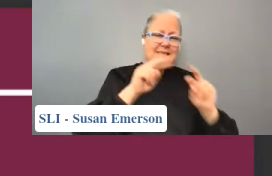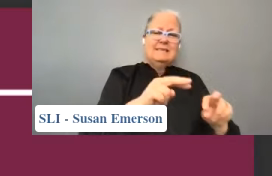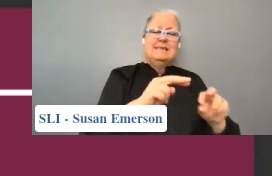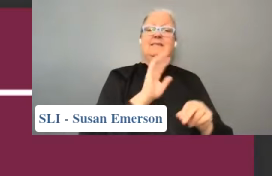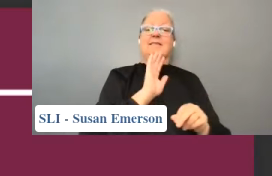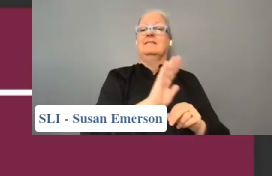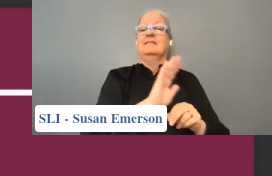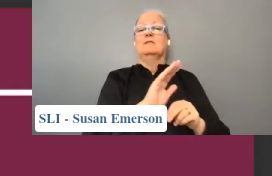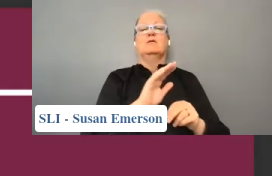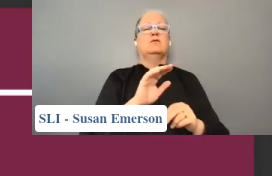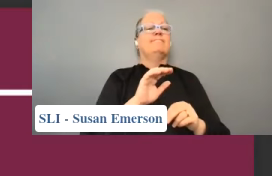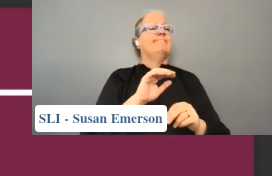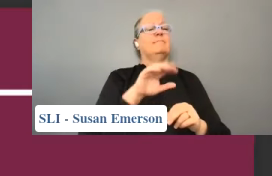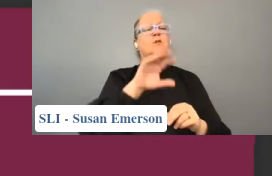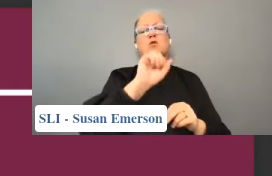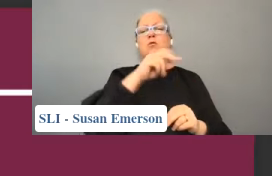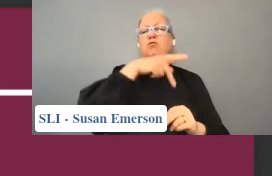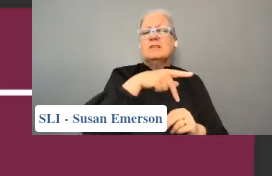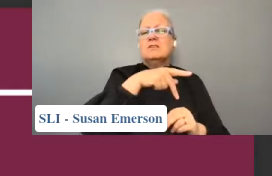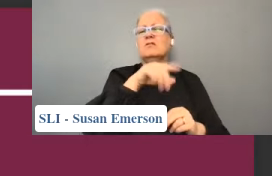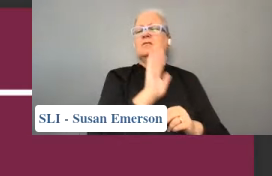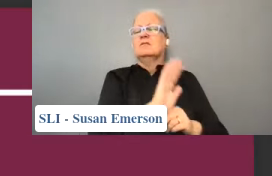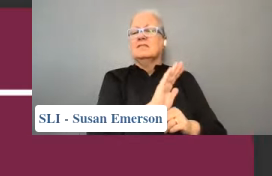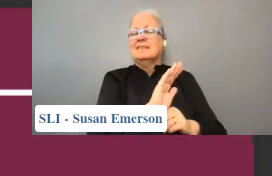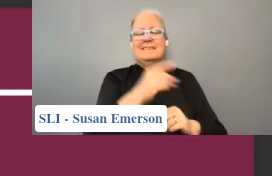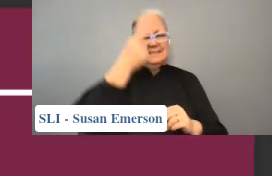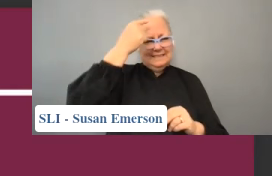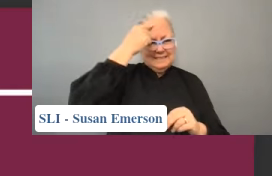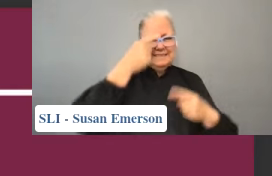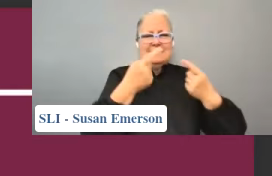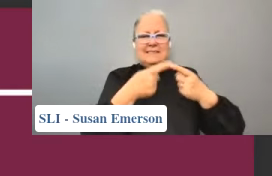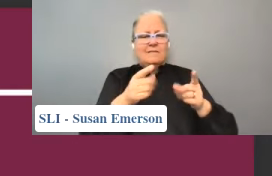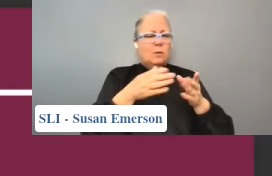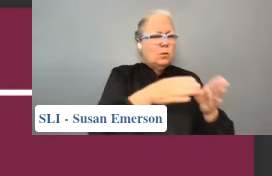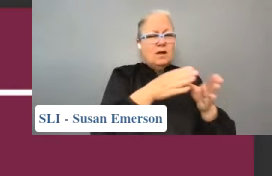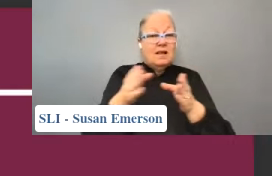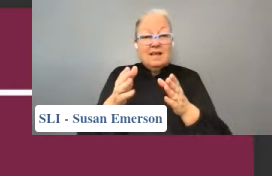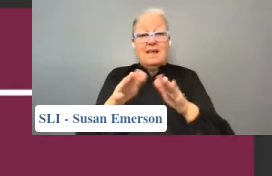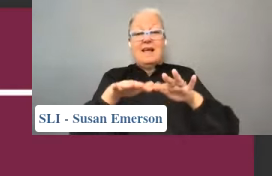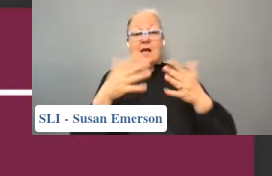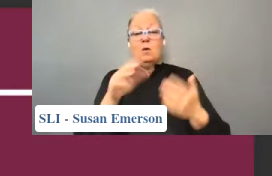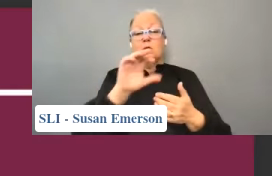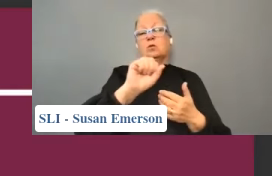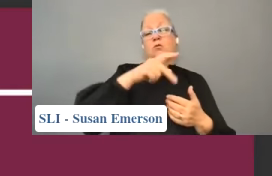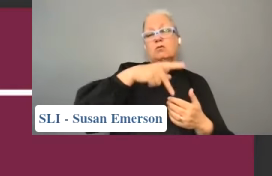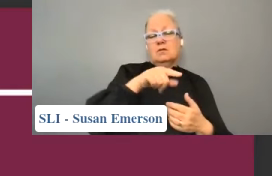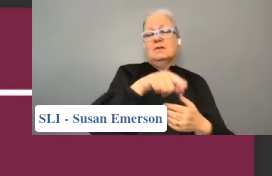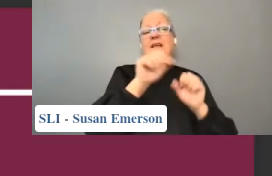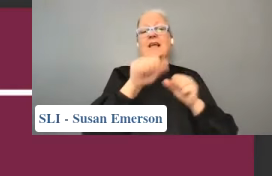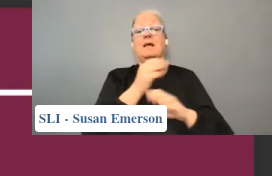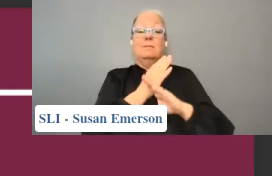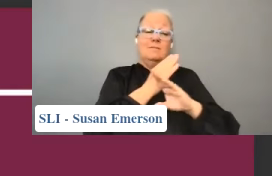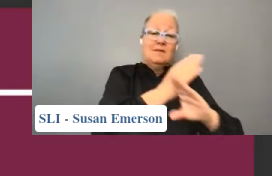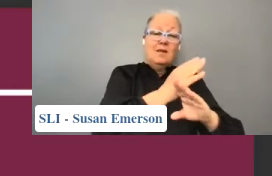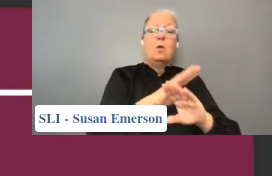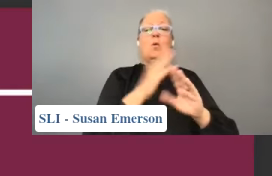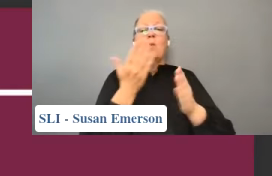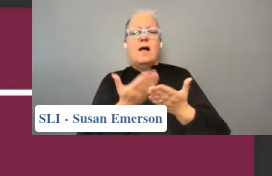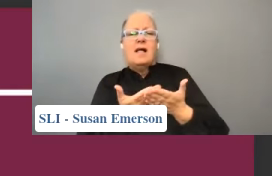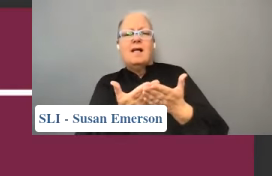very specific mechanisms through which social protection can prevent or help respond to